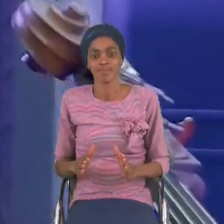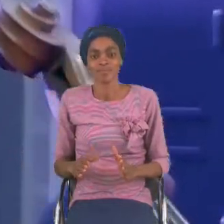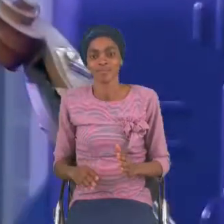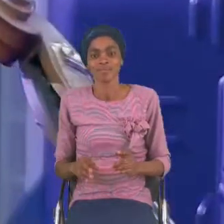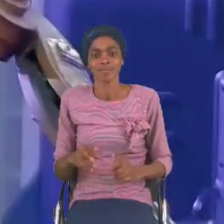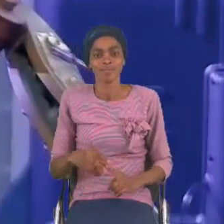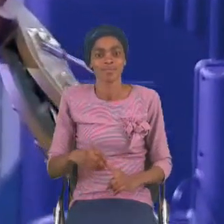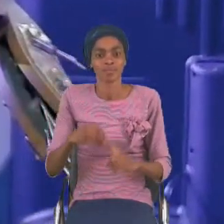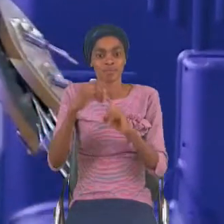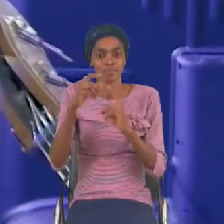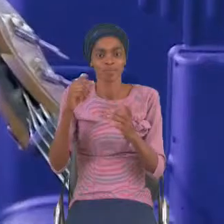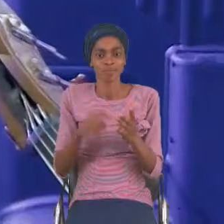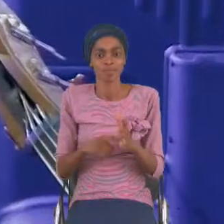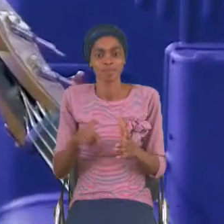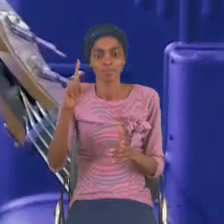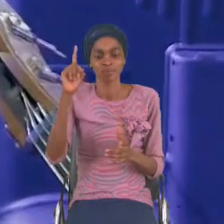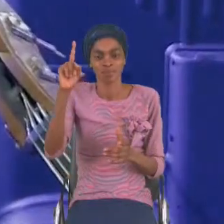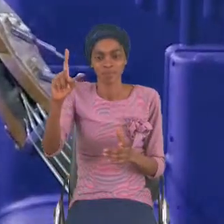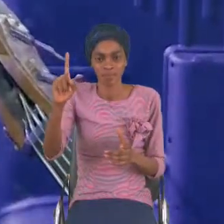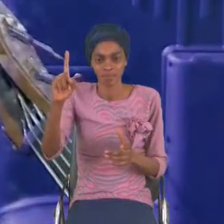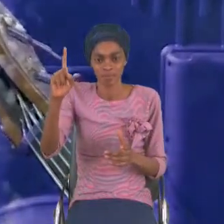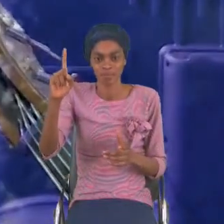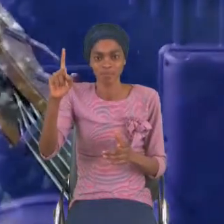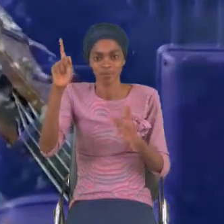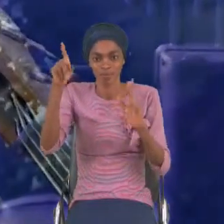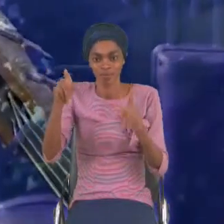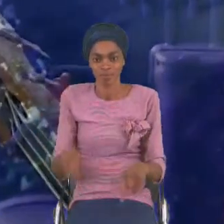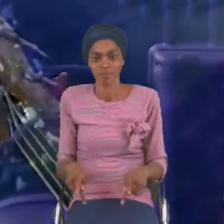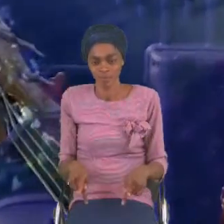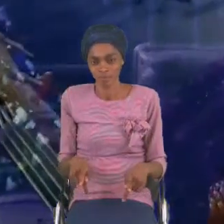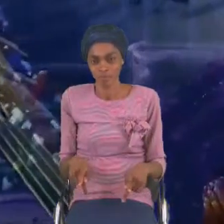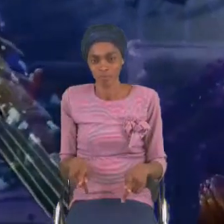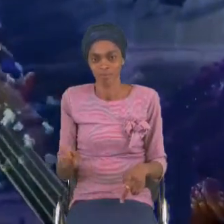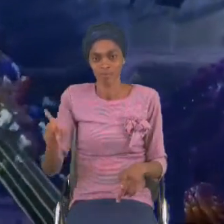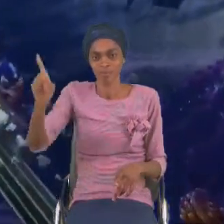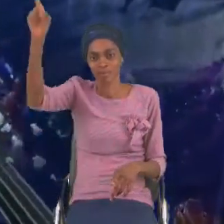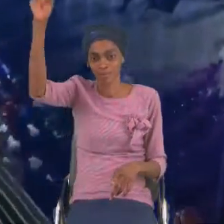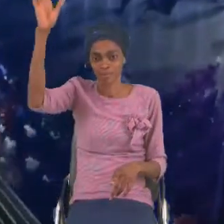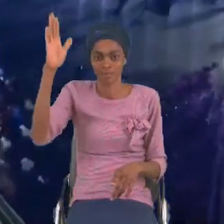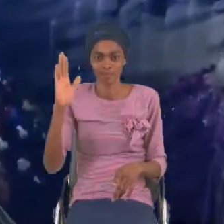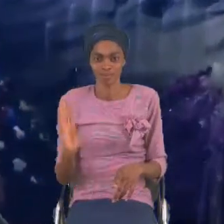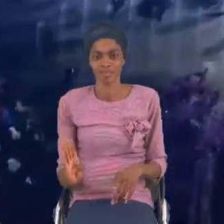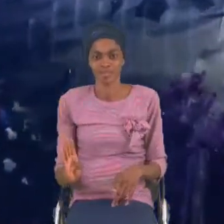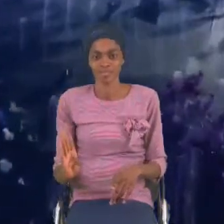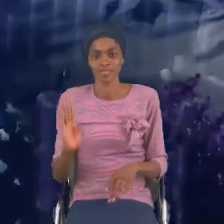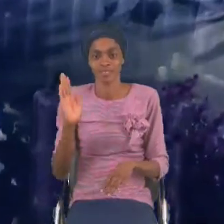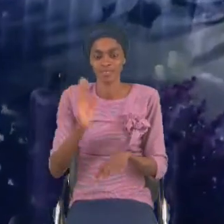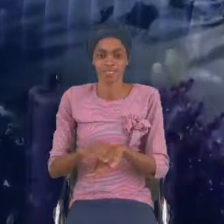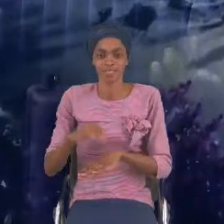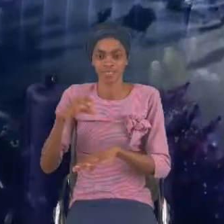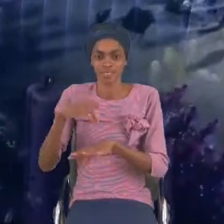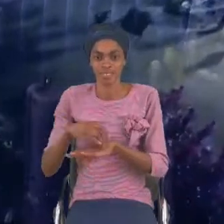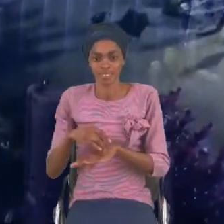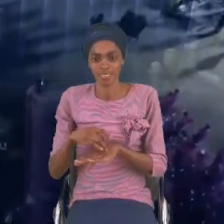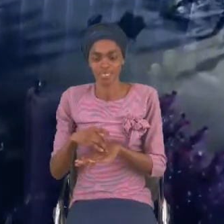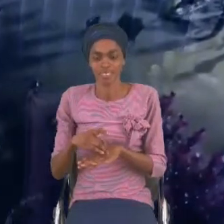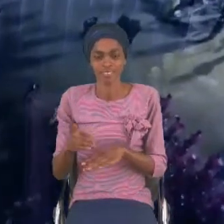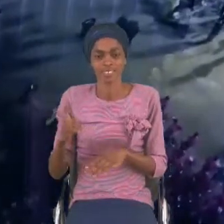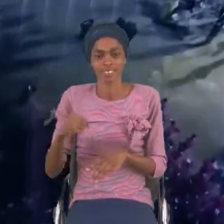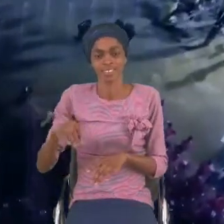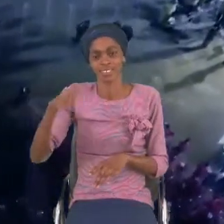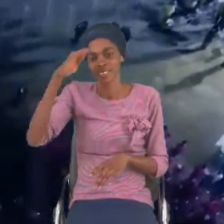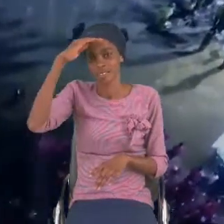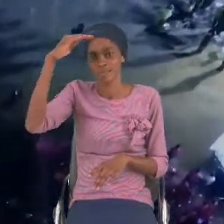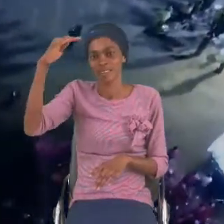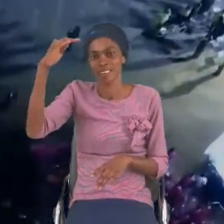Except this one, just this one person, God on earth, the man,